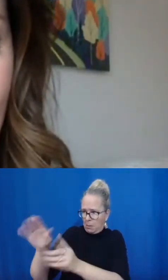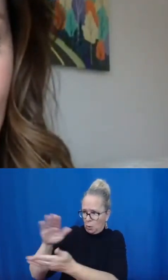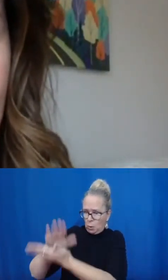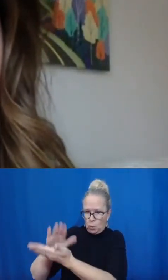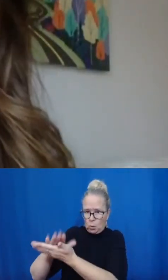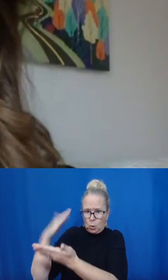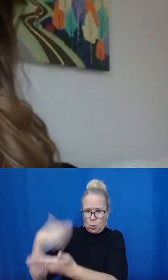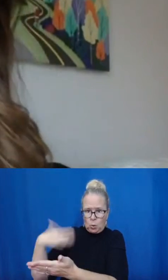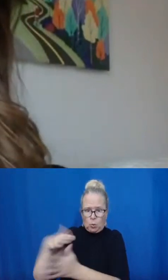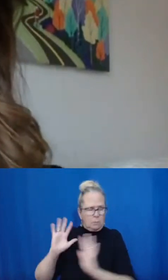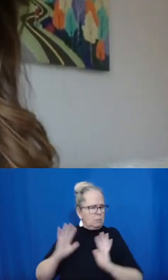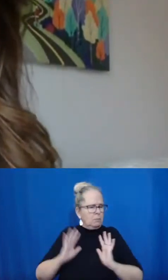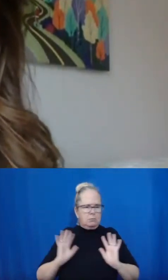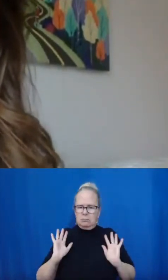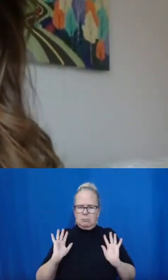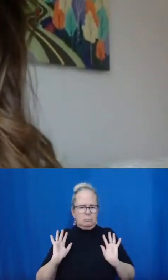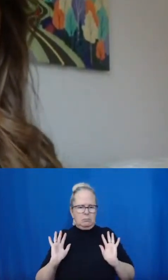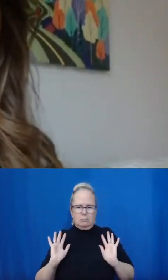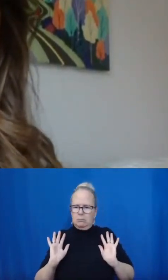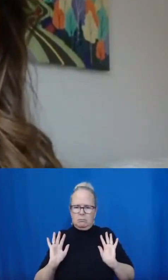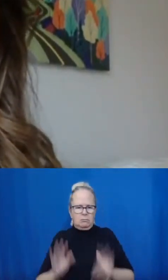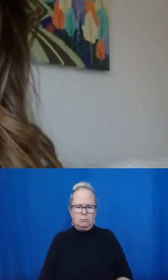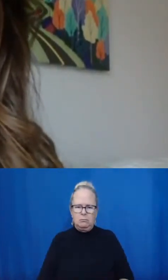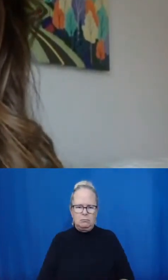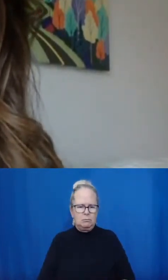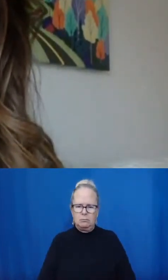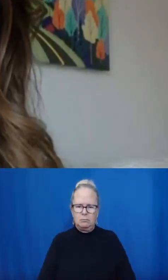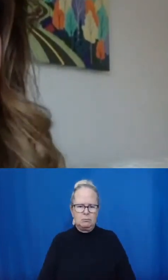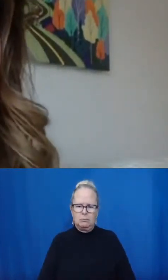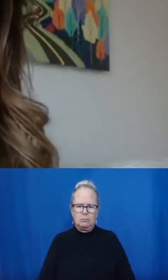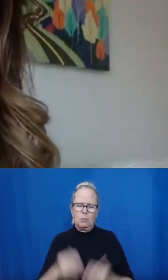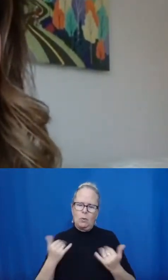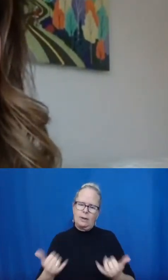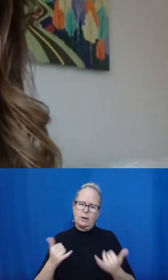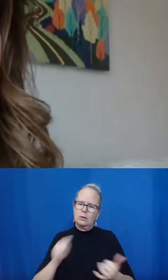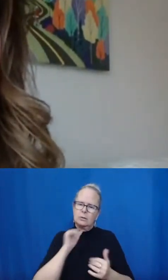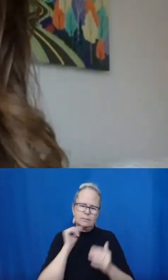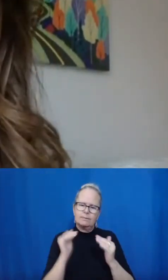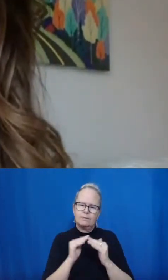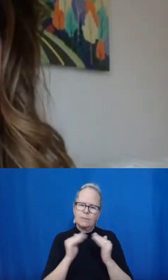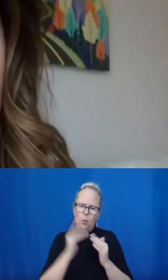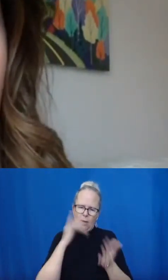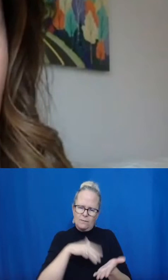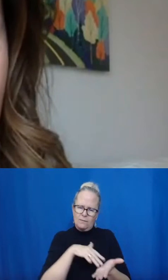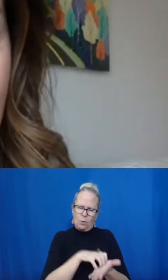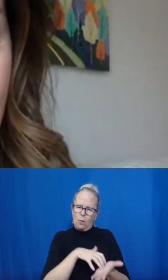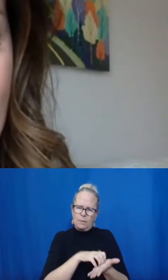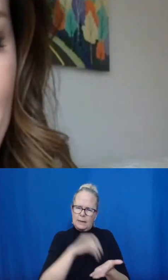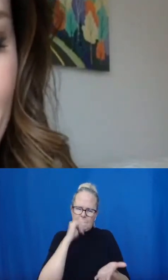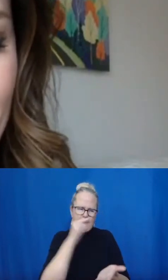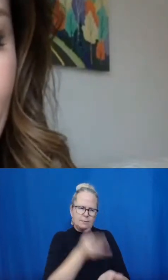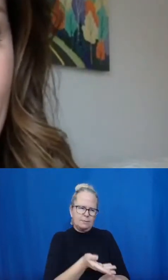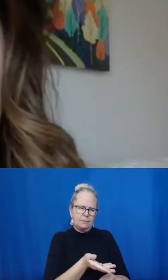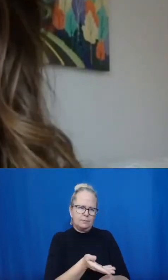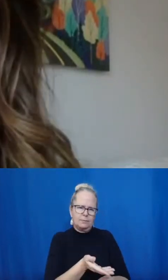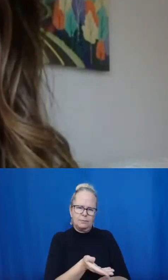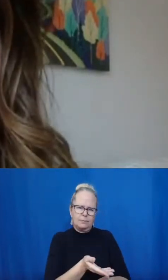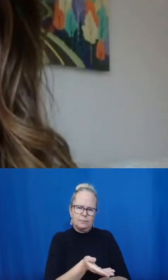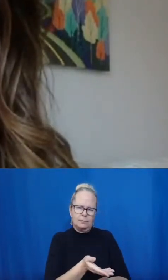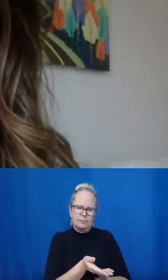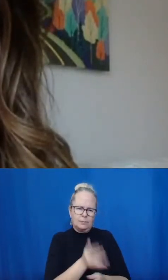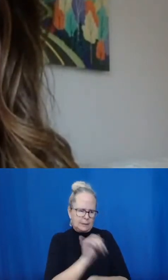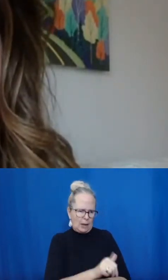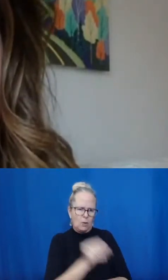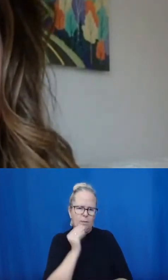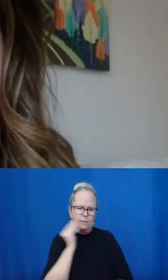online option. Well, George didn't fight for his life to go online. He fought for his life to go live. And then for some of